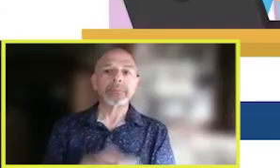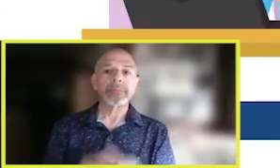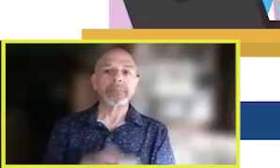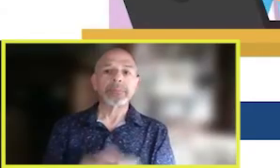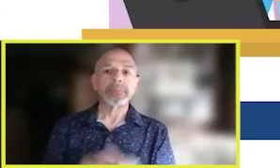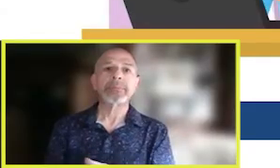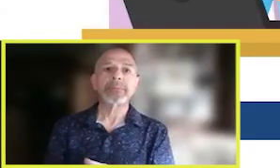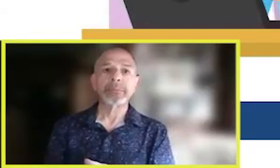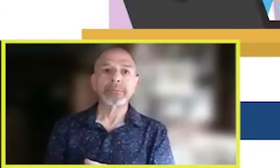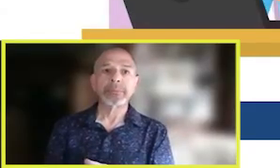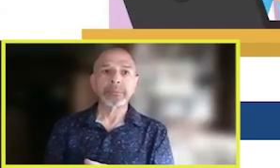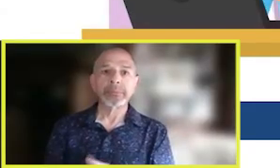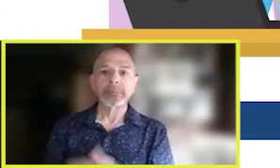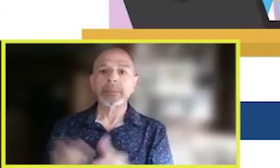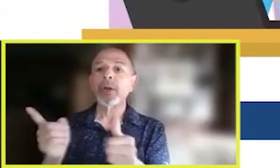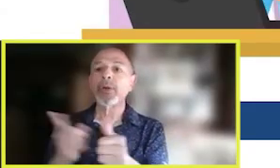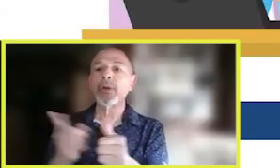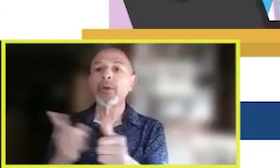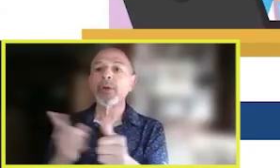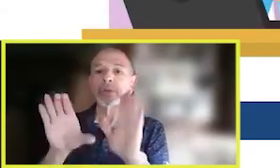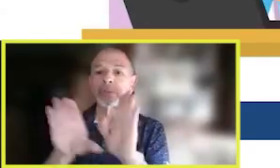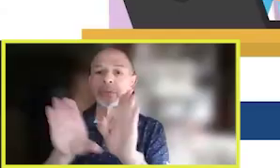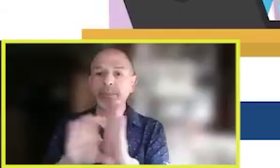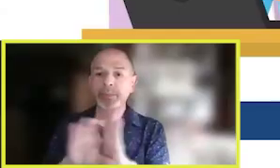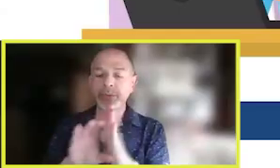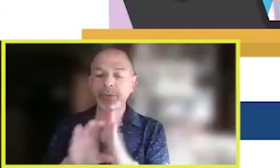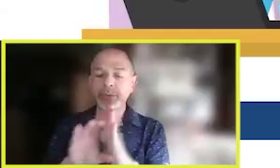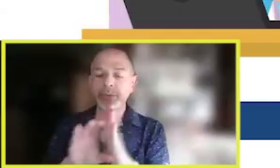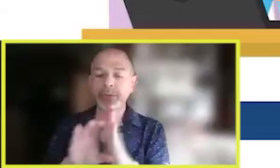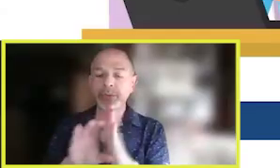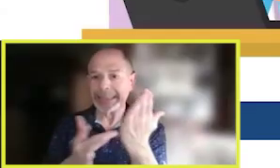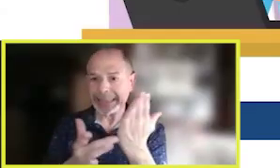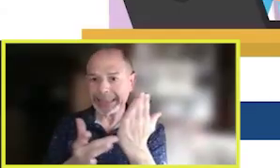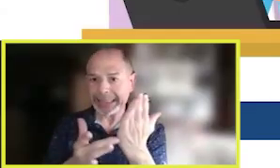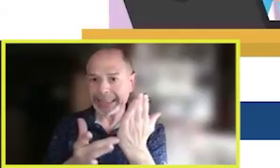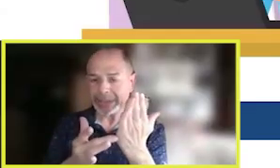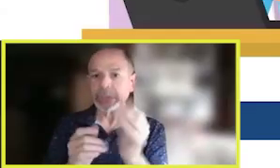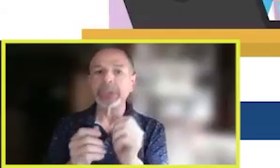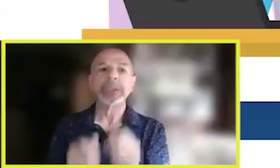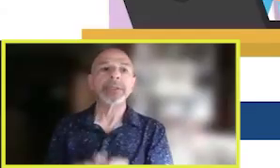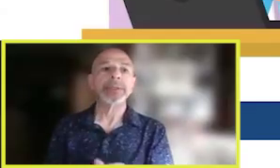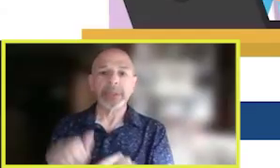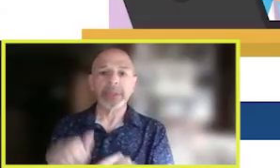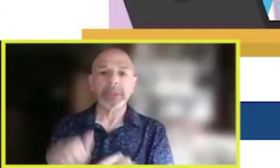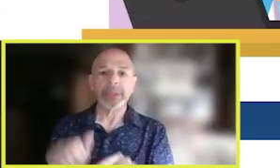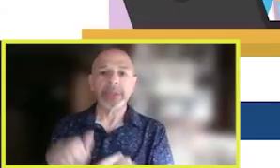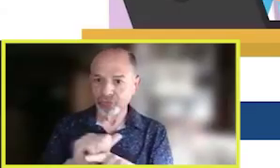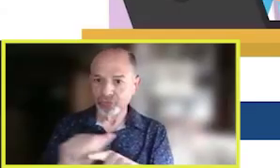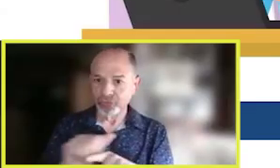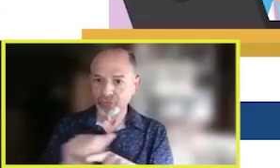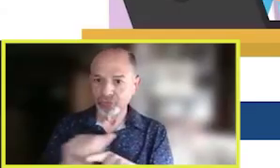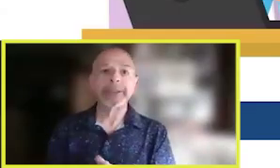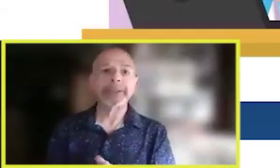So our first slide is technology training that you all are invited to. So for more information, you